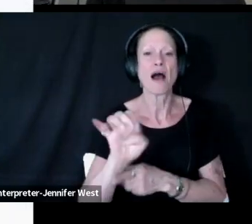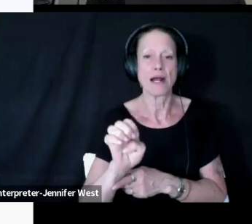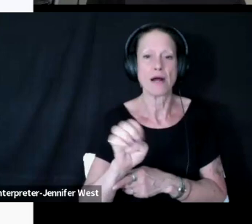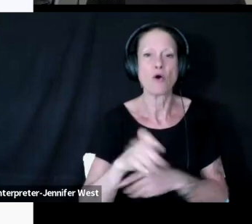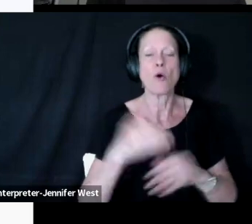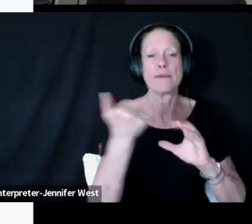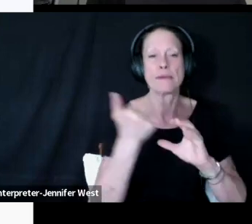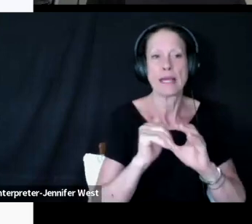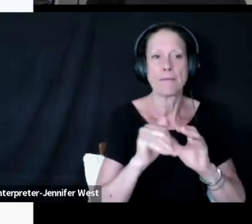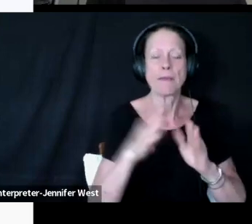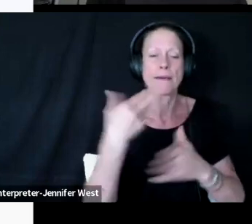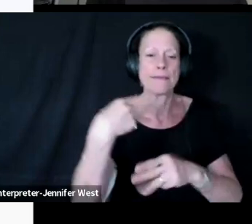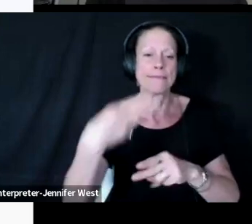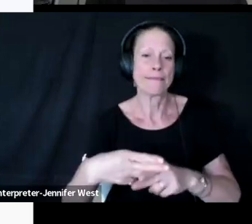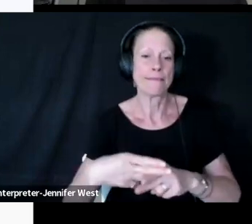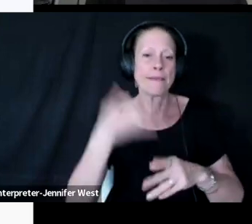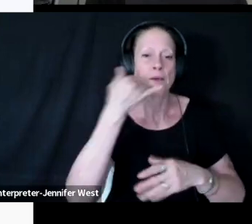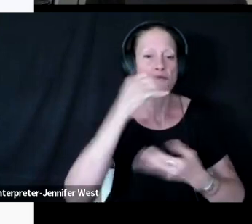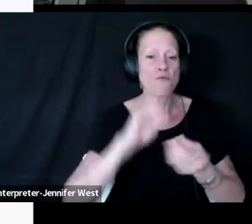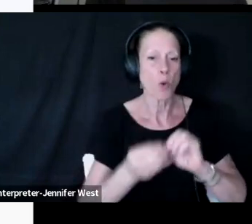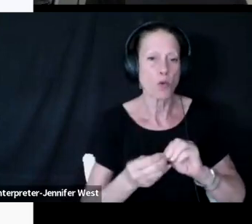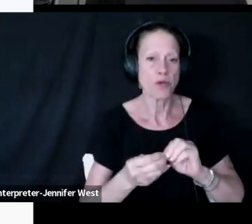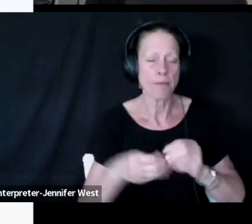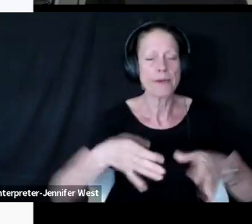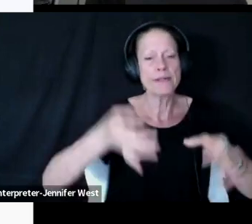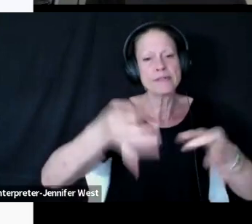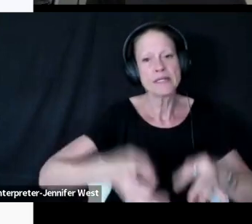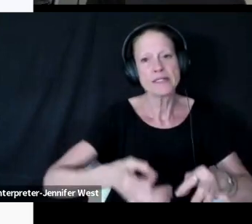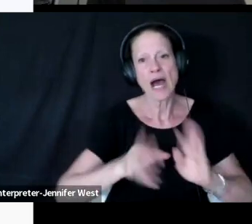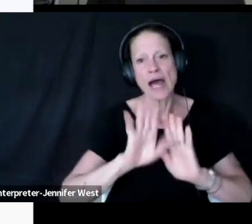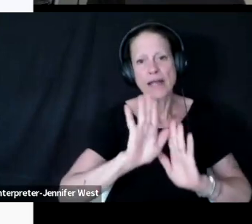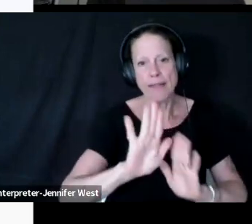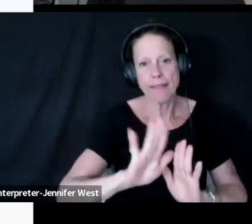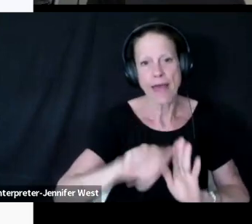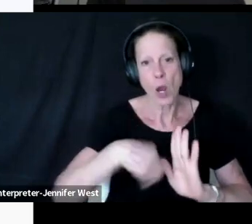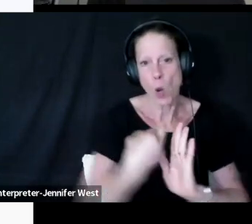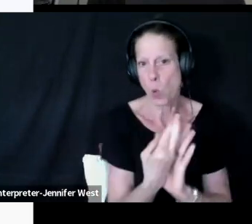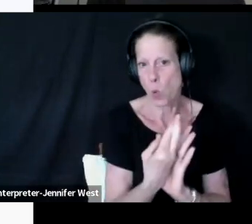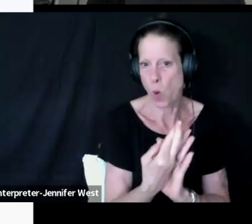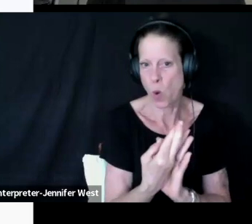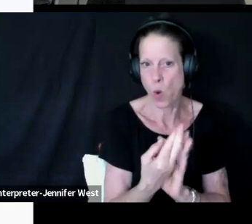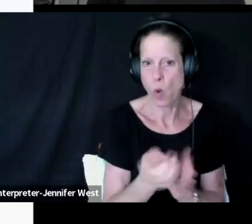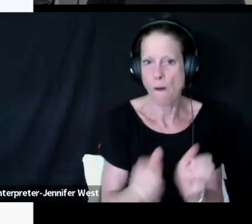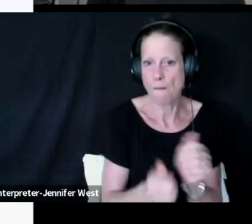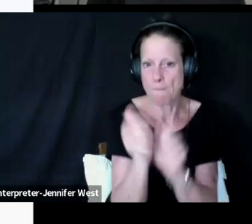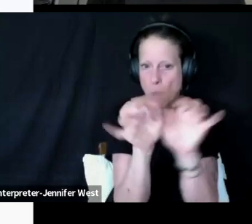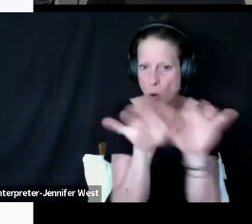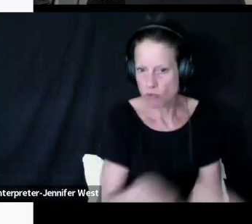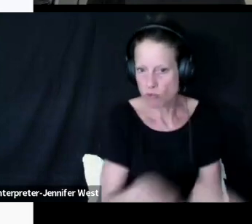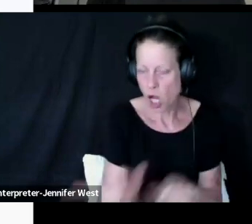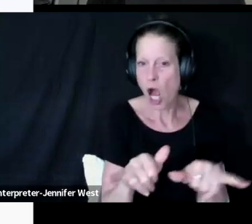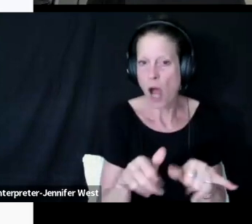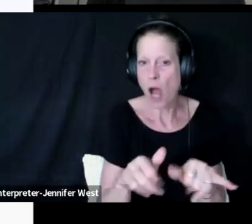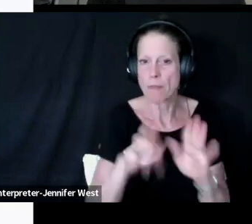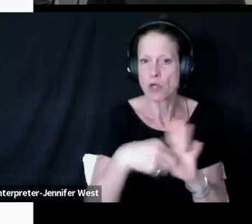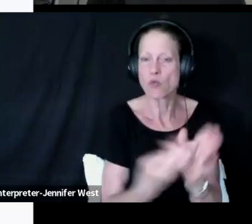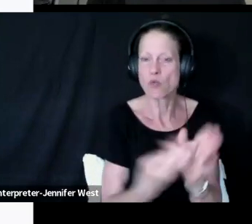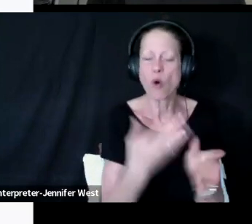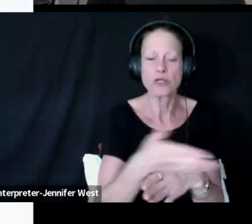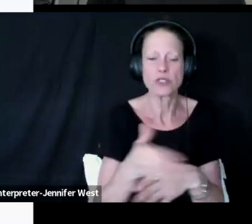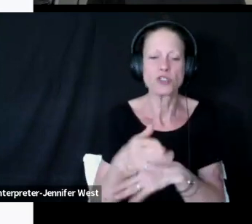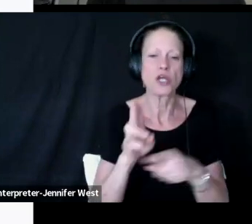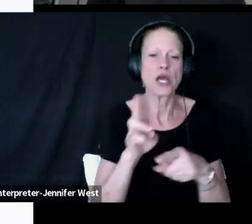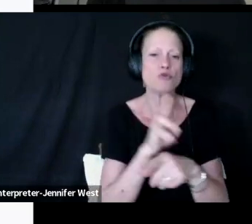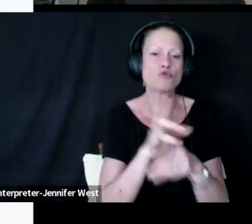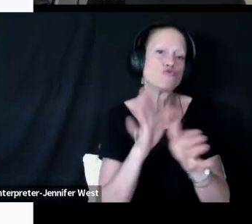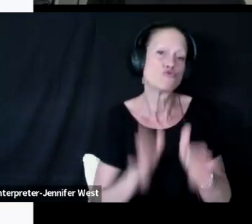name, phone number. You'll decide what role they got. The most common role is a shared user,